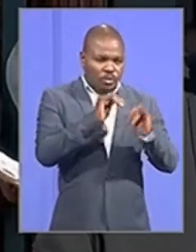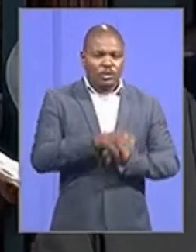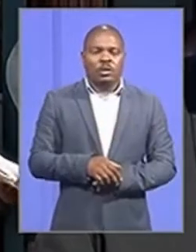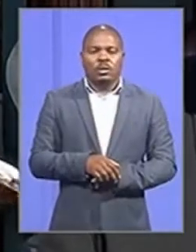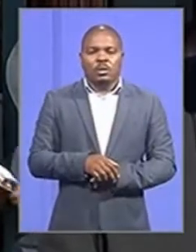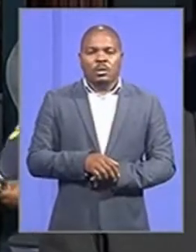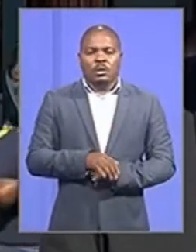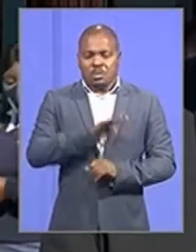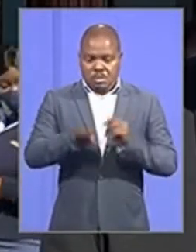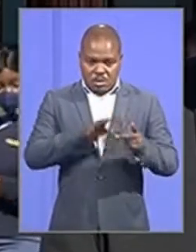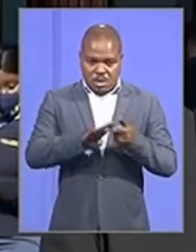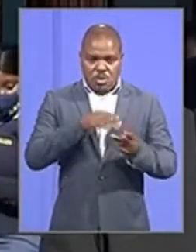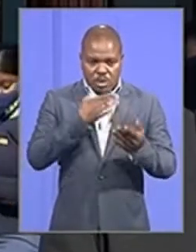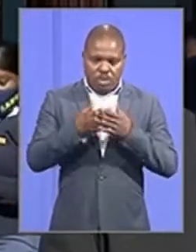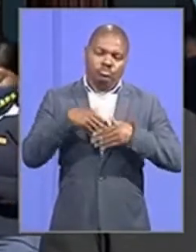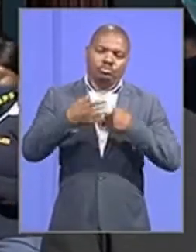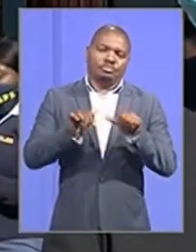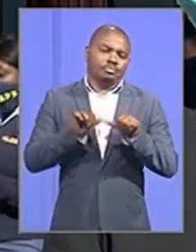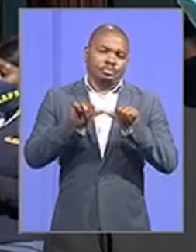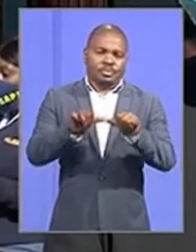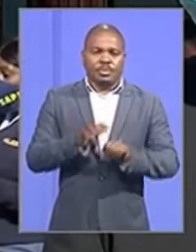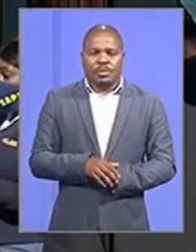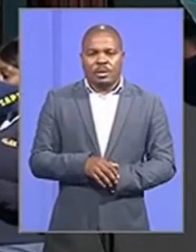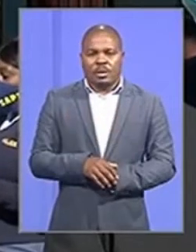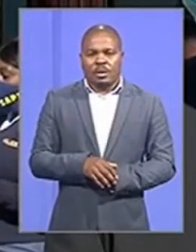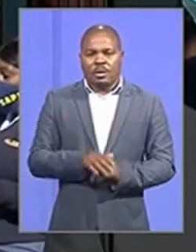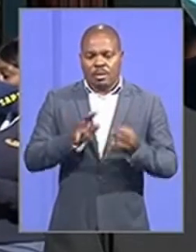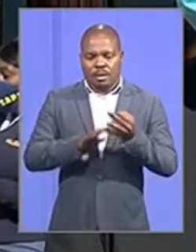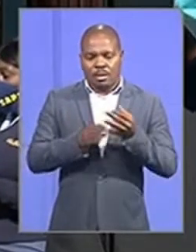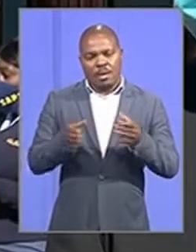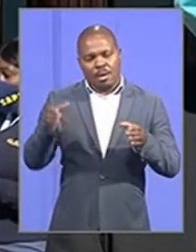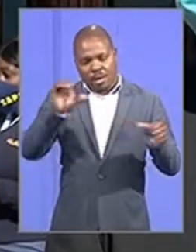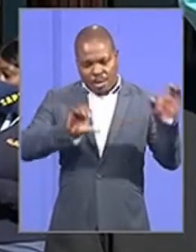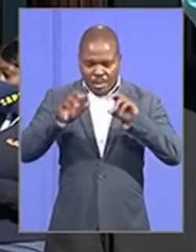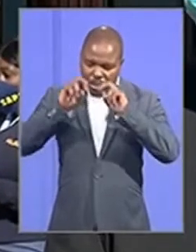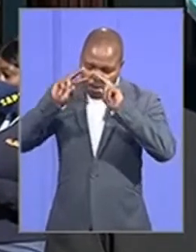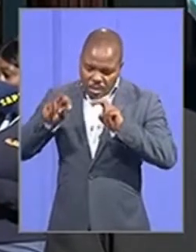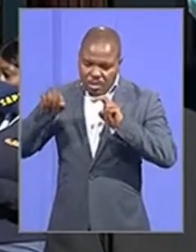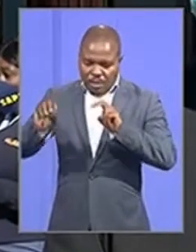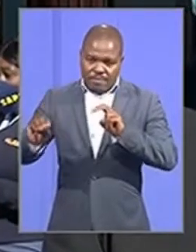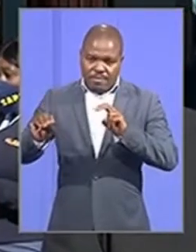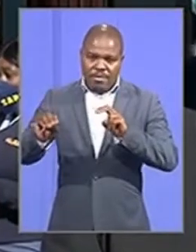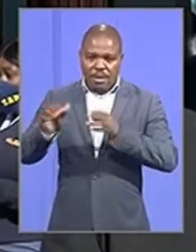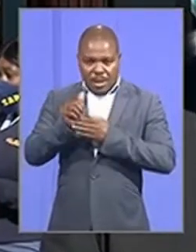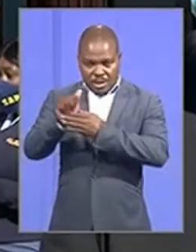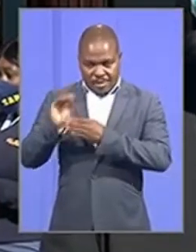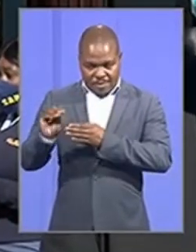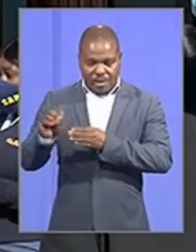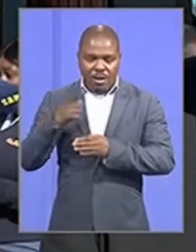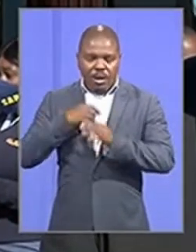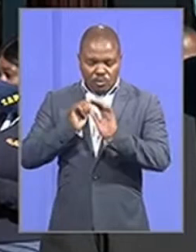get things going. The other forensic leads that we have to follow, it's one of